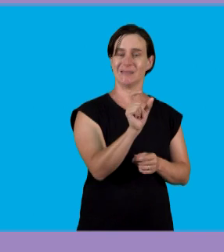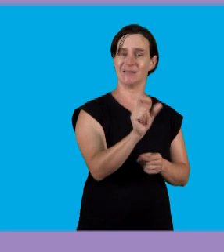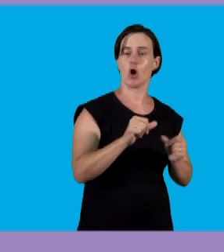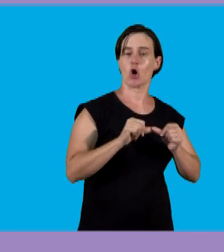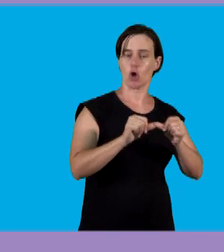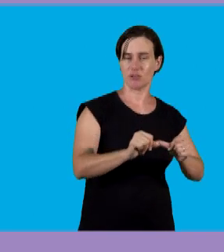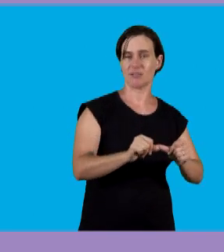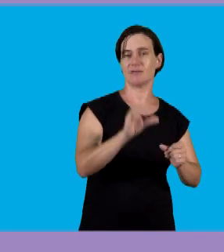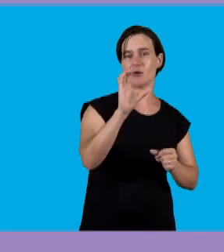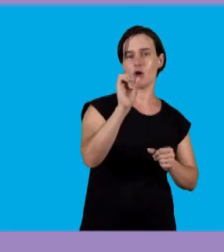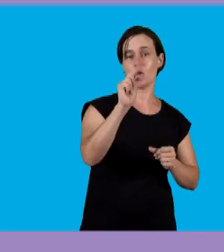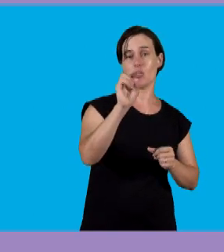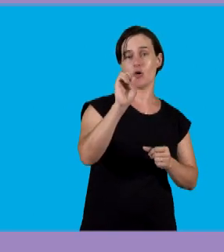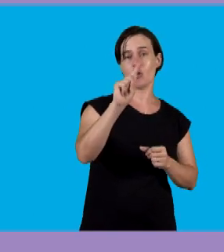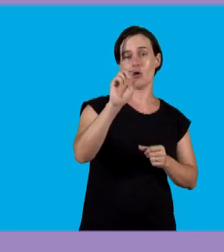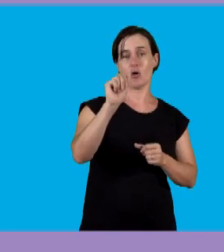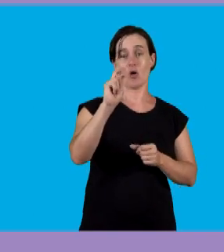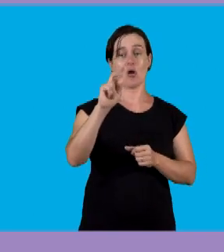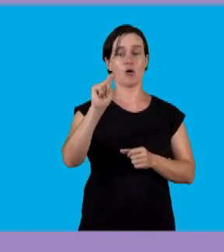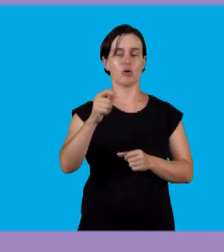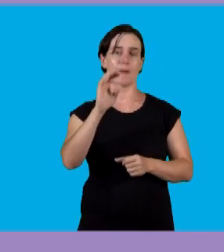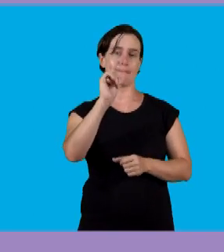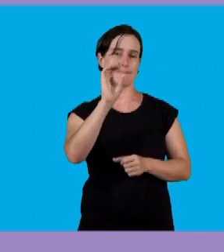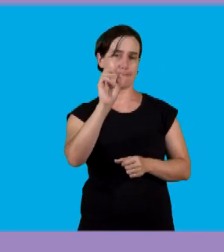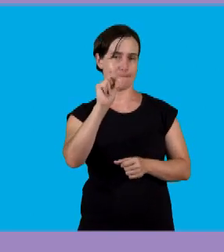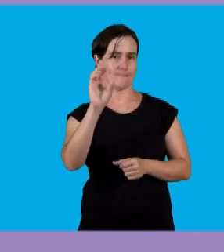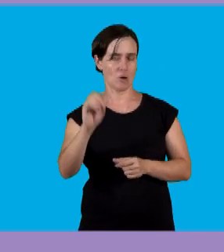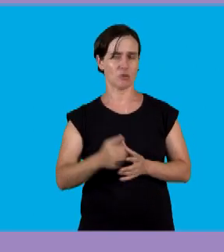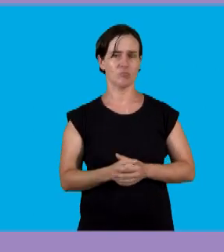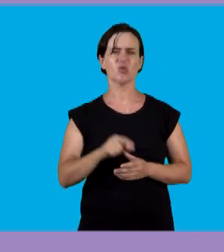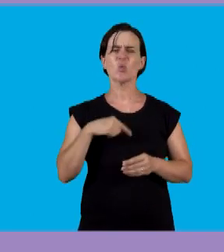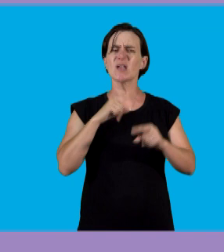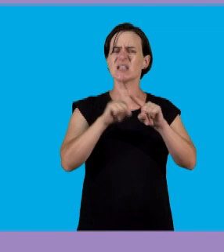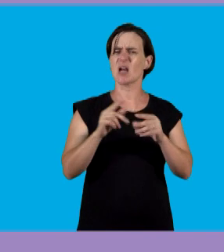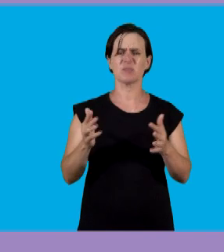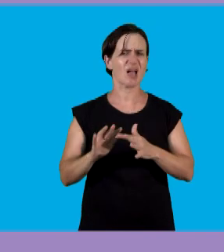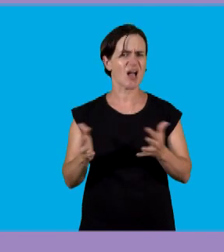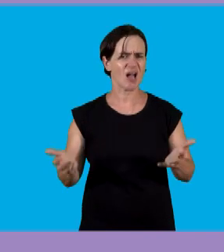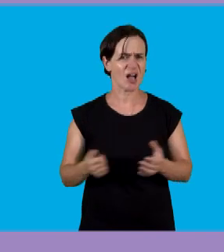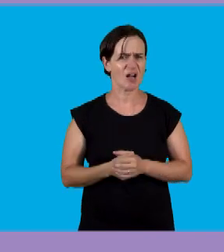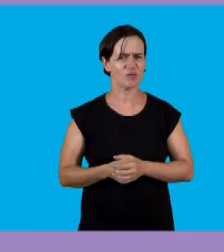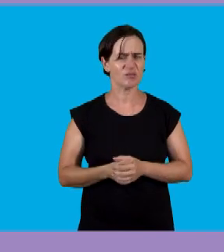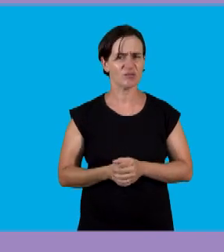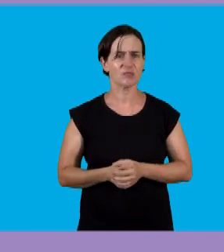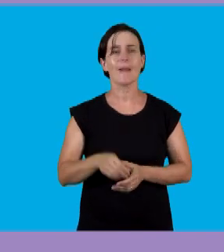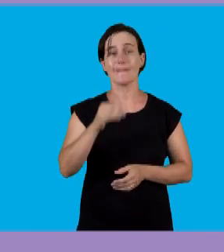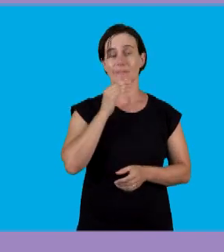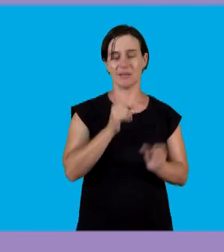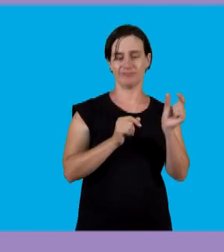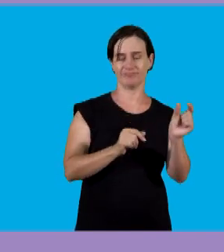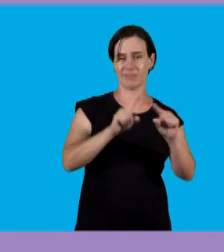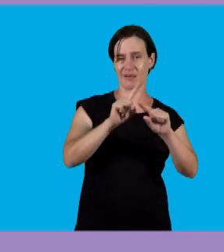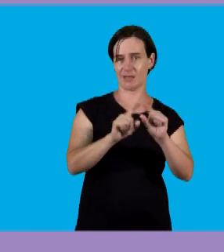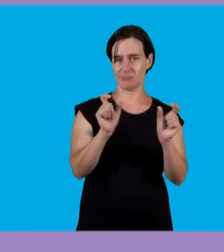our constant monomial. So how are we going to multiply these two? Well, we are just going to multiply the